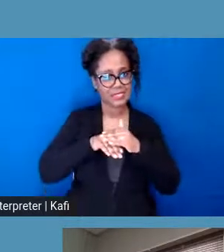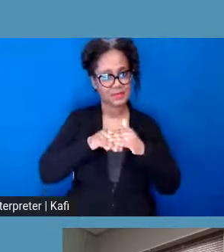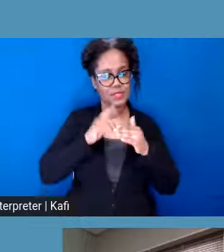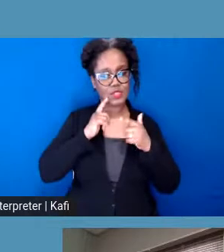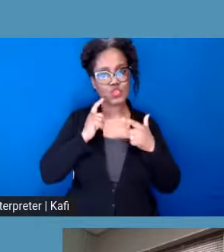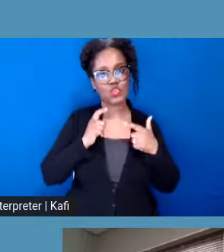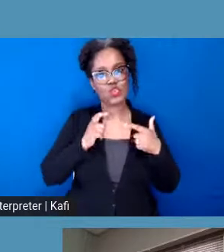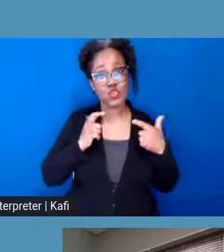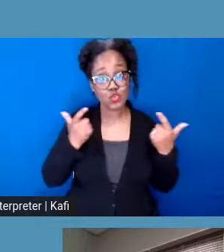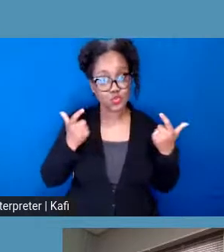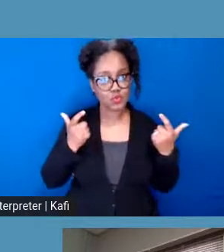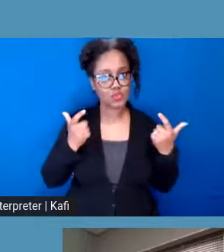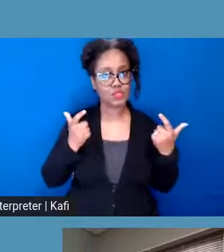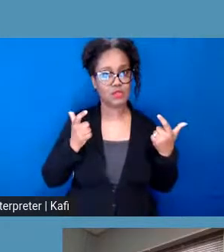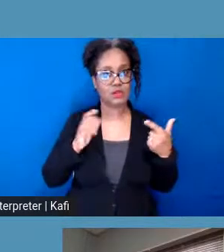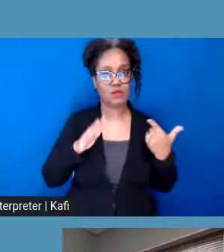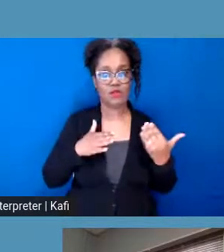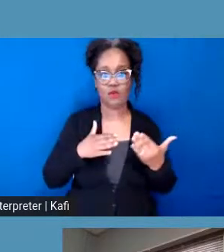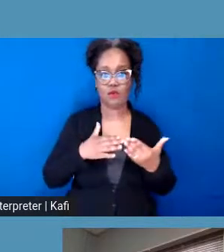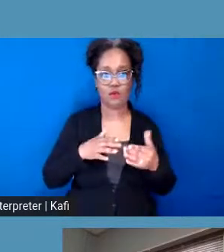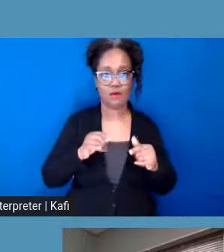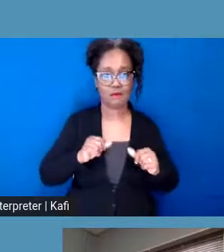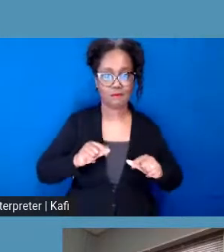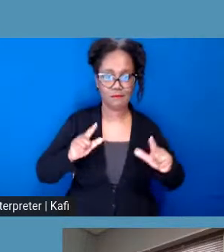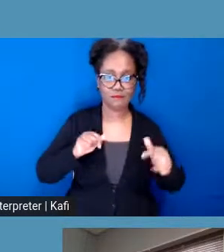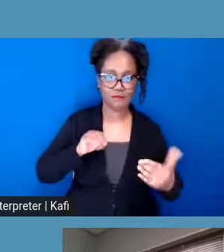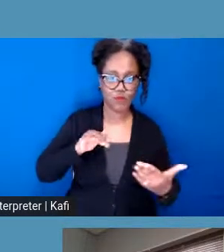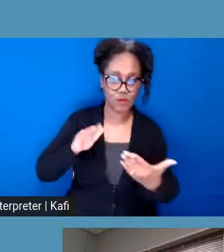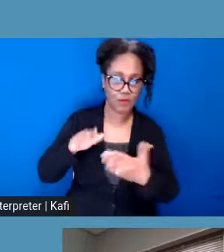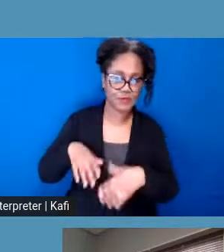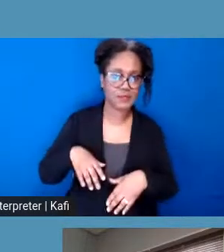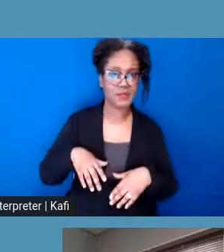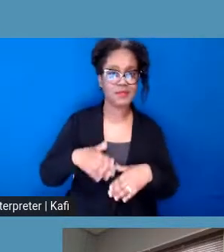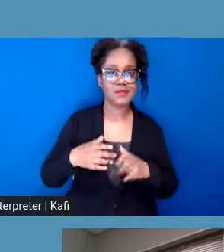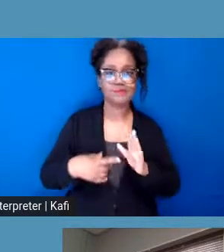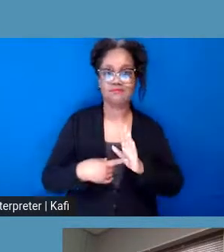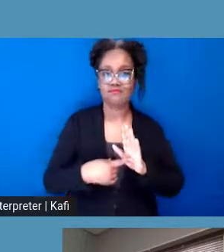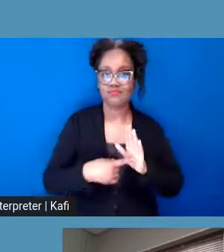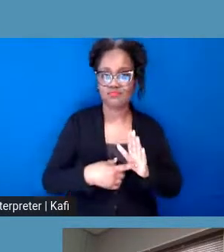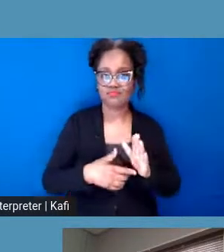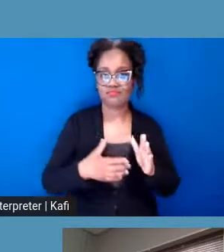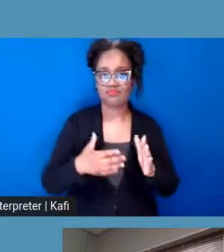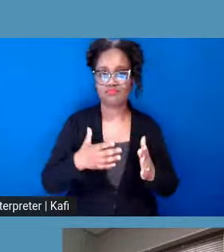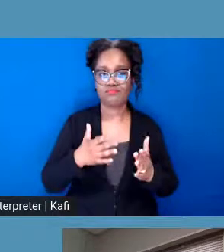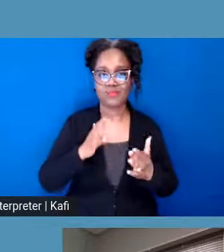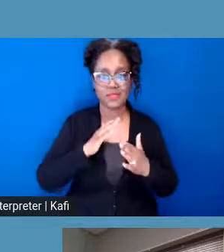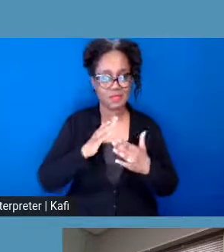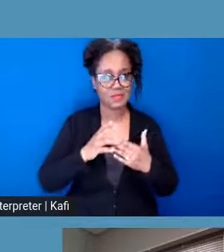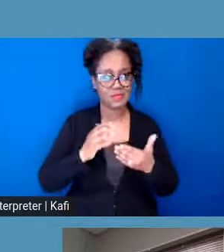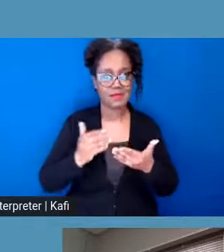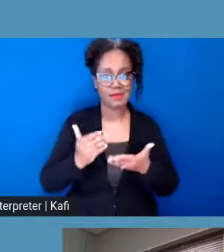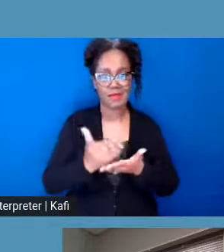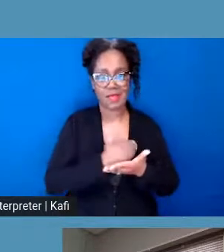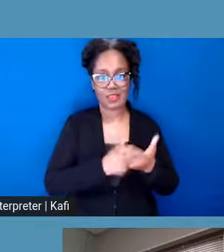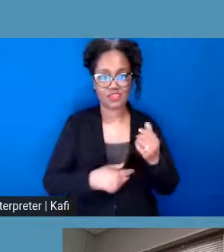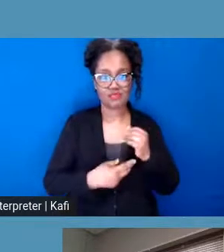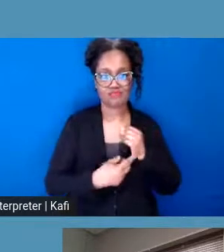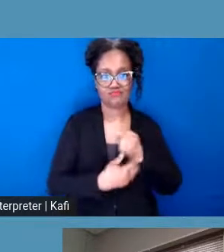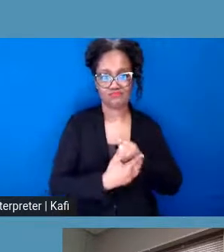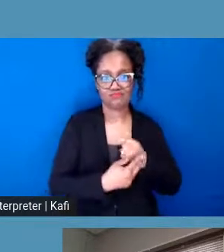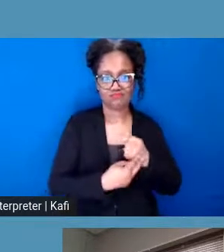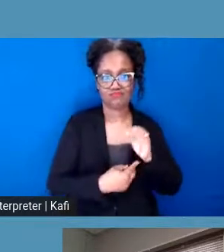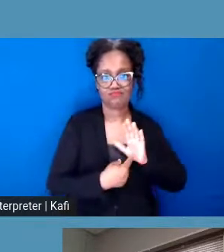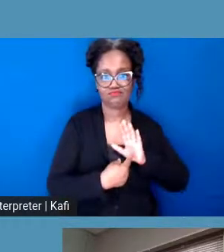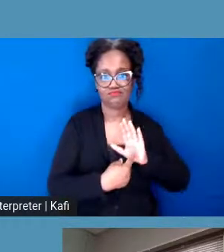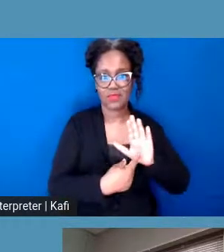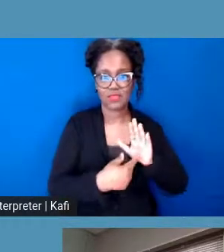like having, bringing the collection out into communities, and working with education programs and things like that. So the boards